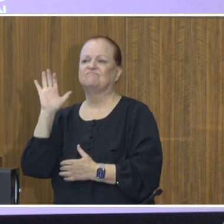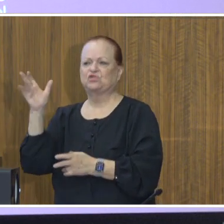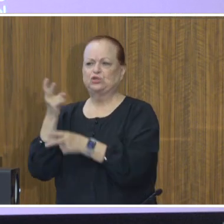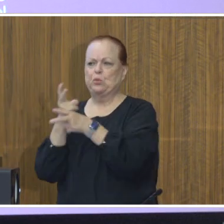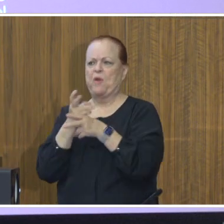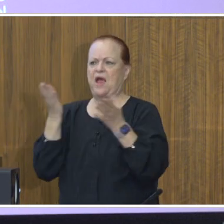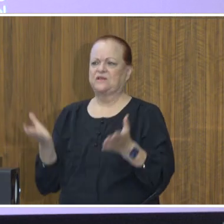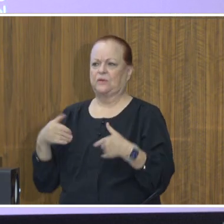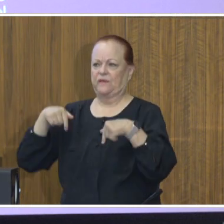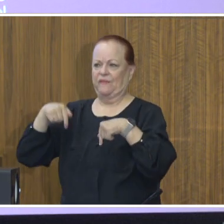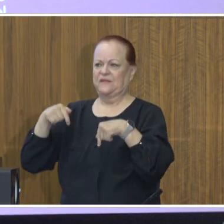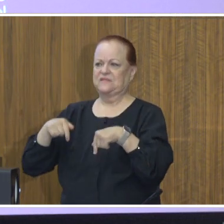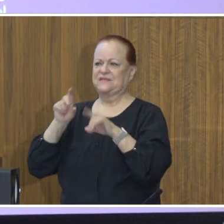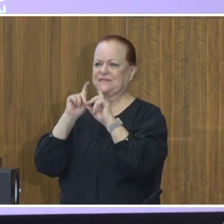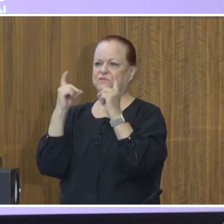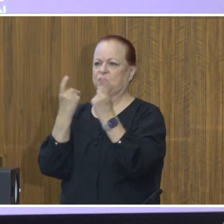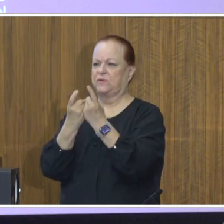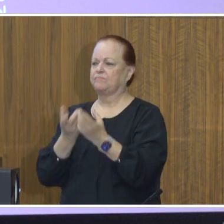Foley.